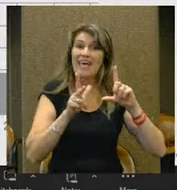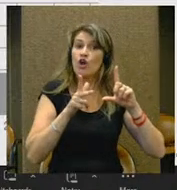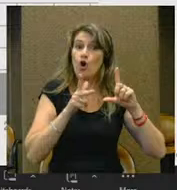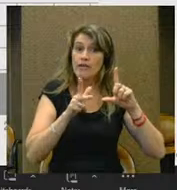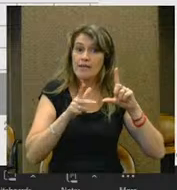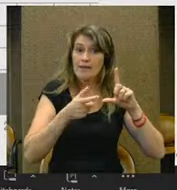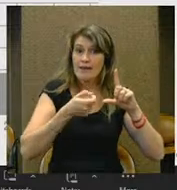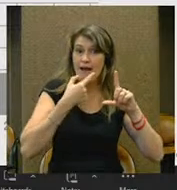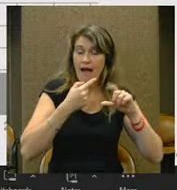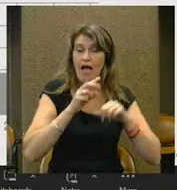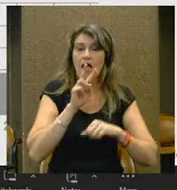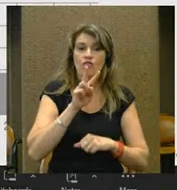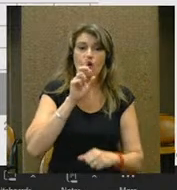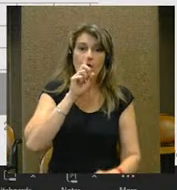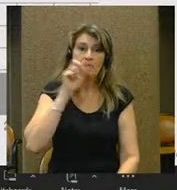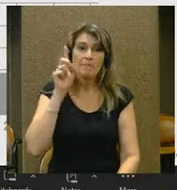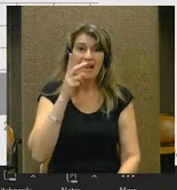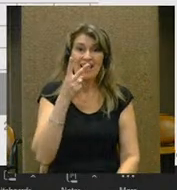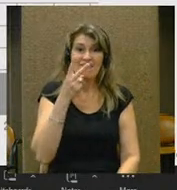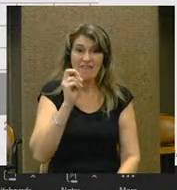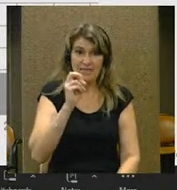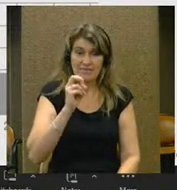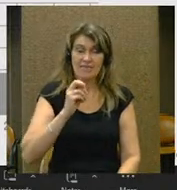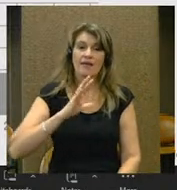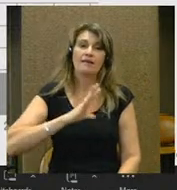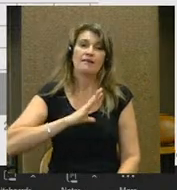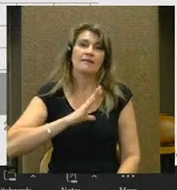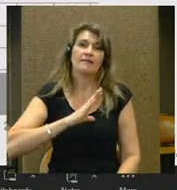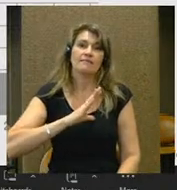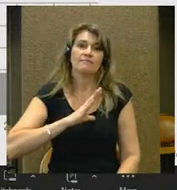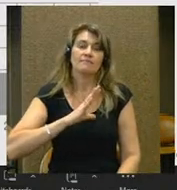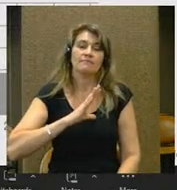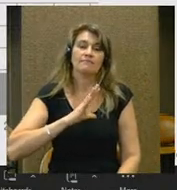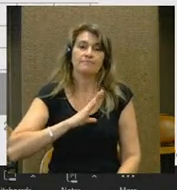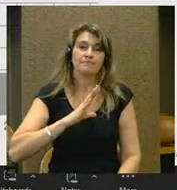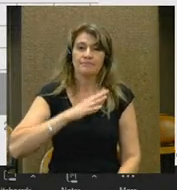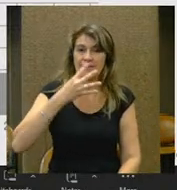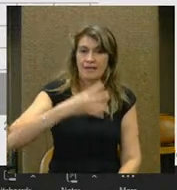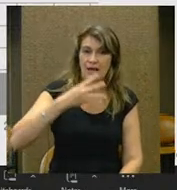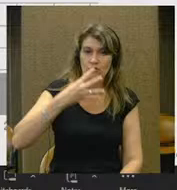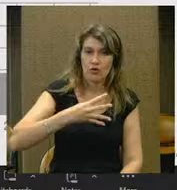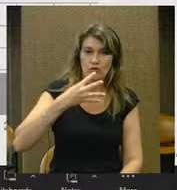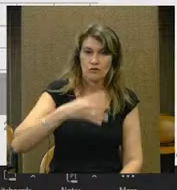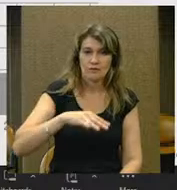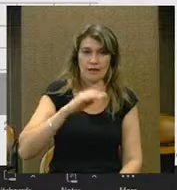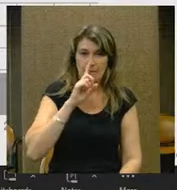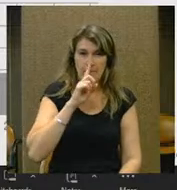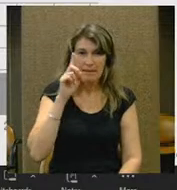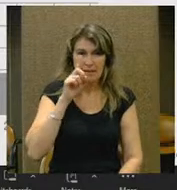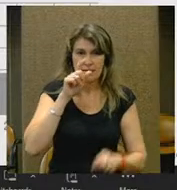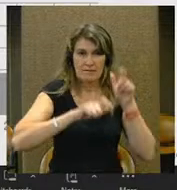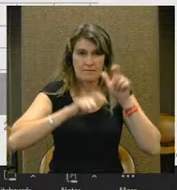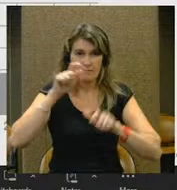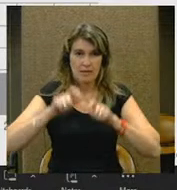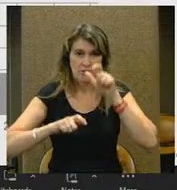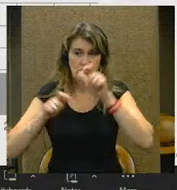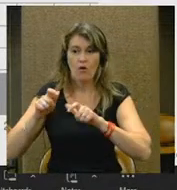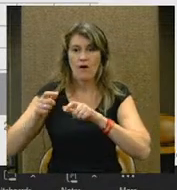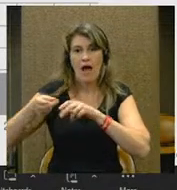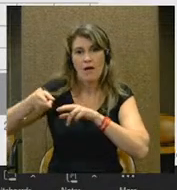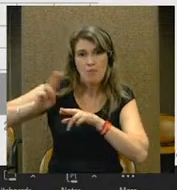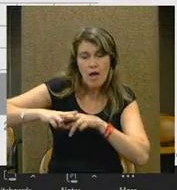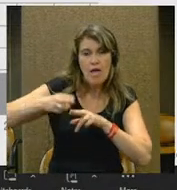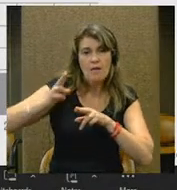2020, there were roughly about 14,000 people who died that had heroin in their system. But